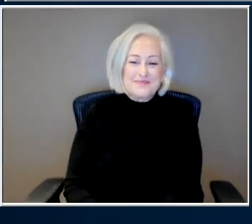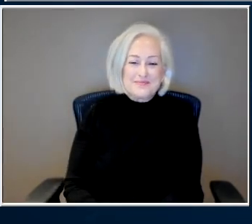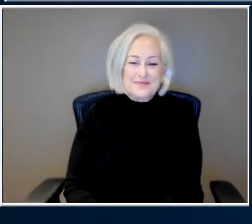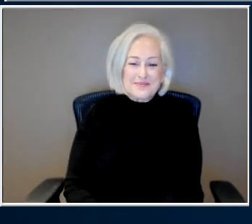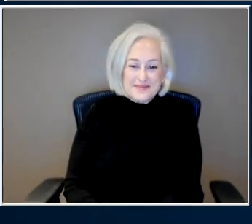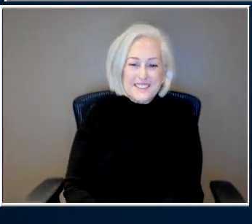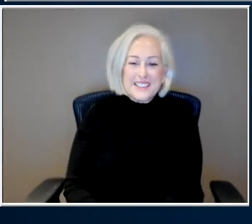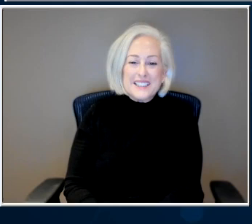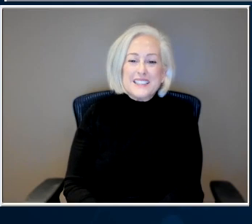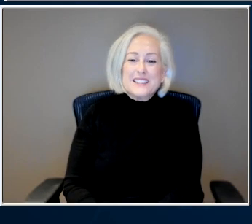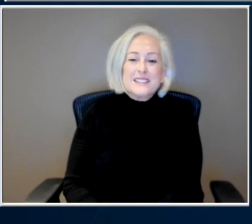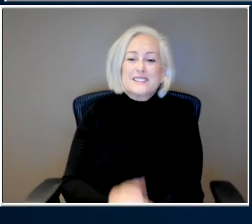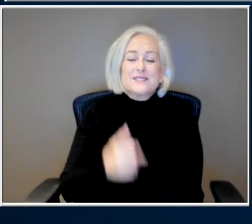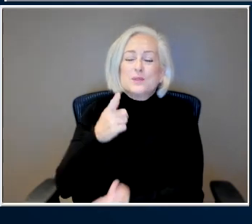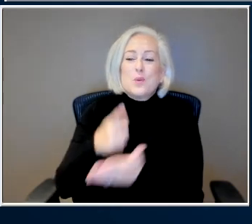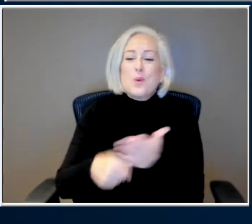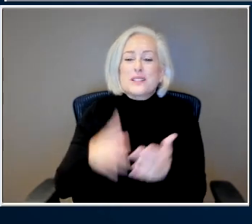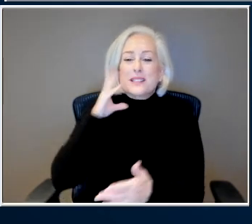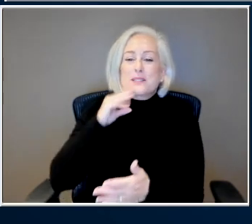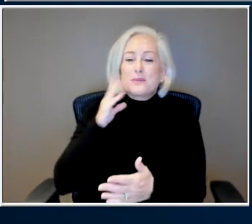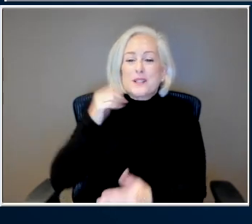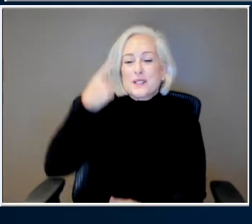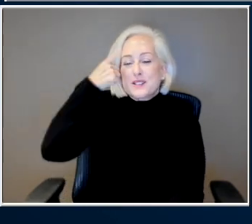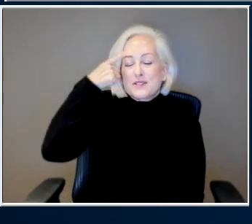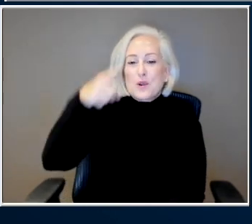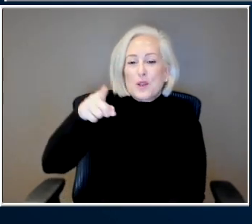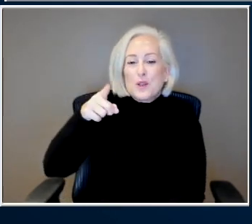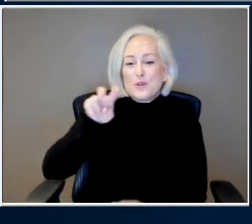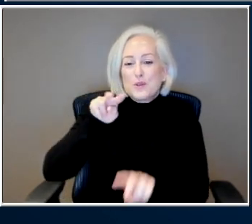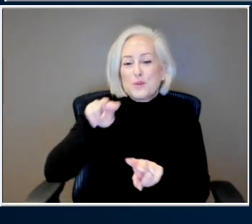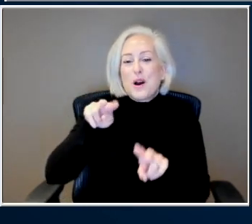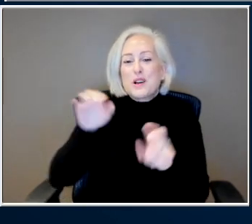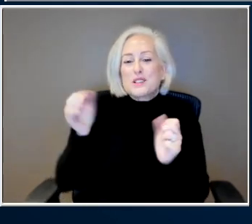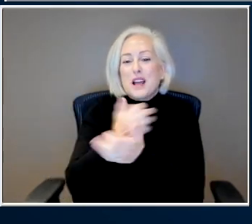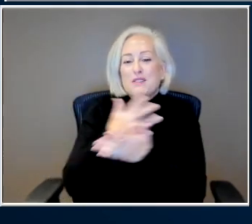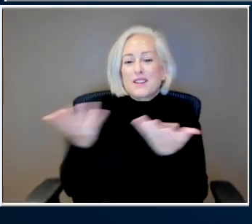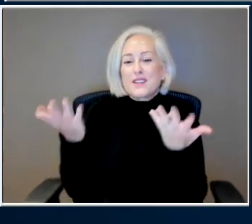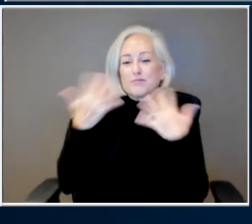family. What's it been like for you to watch all this come together?